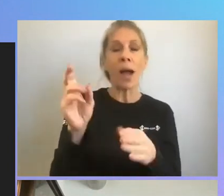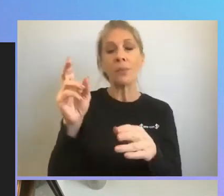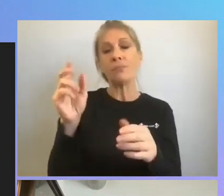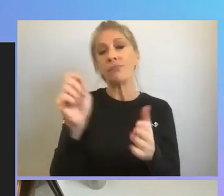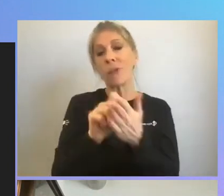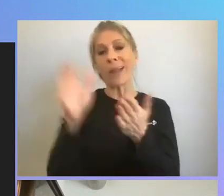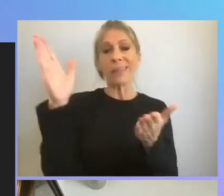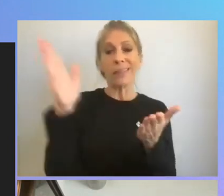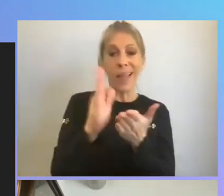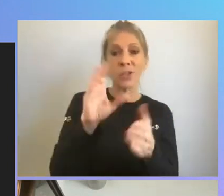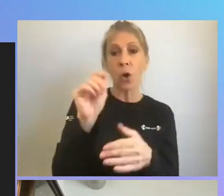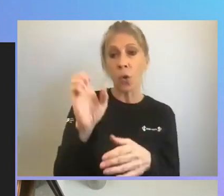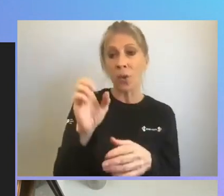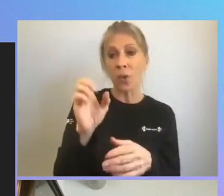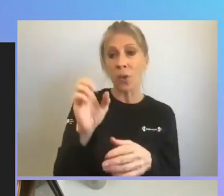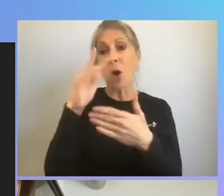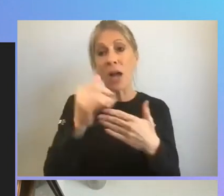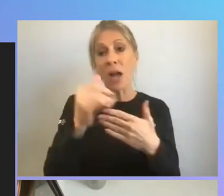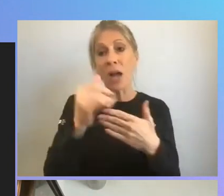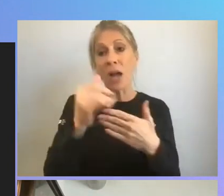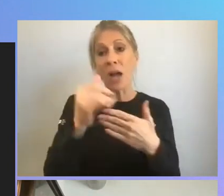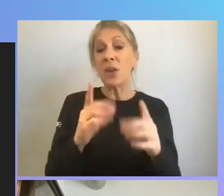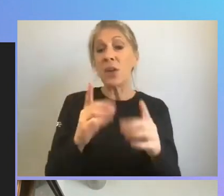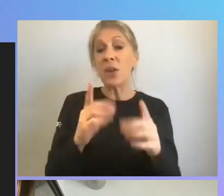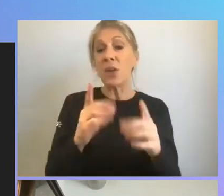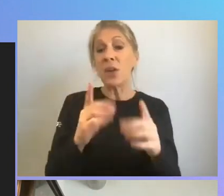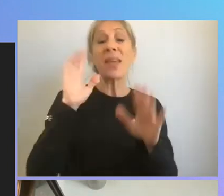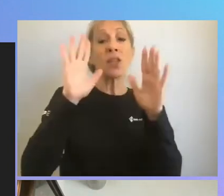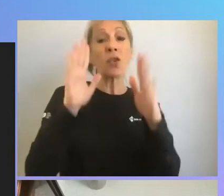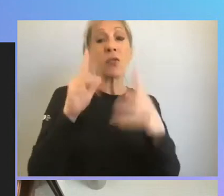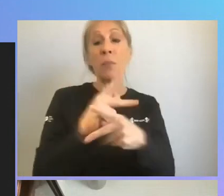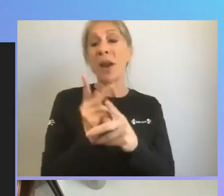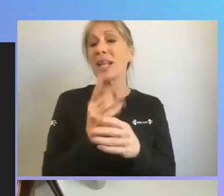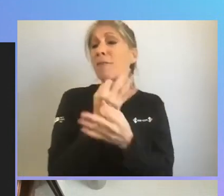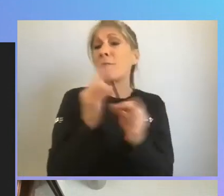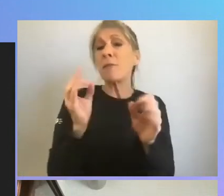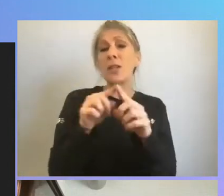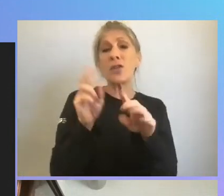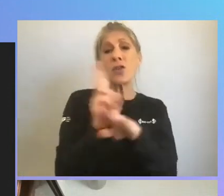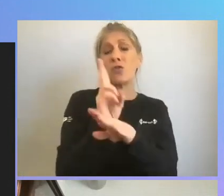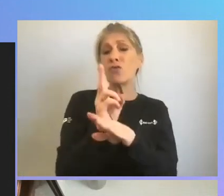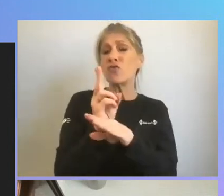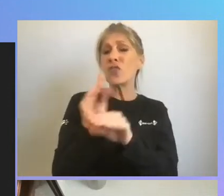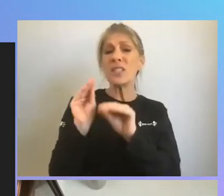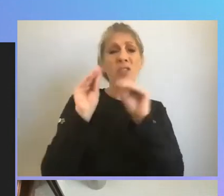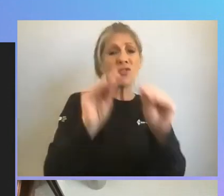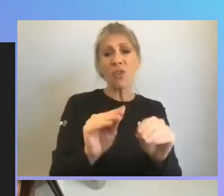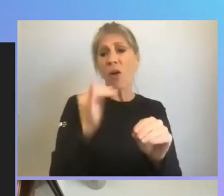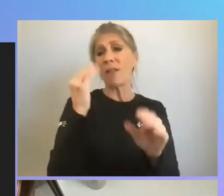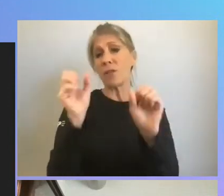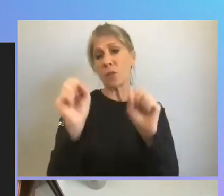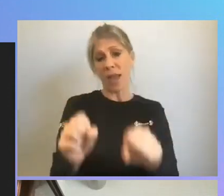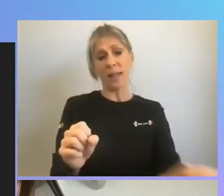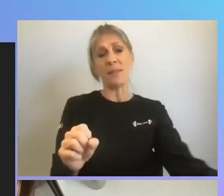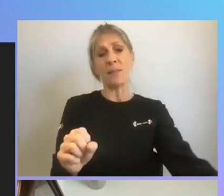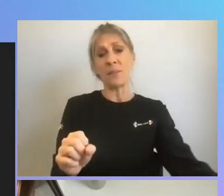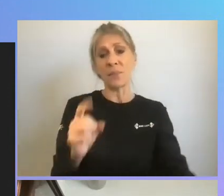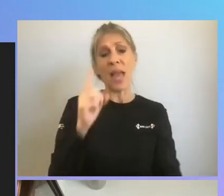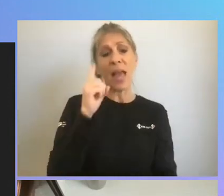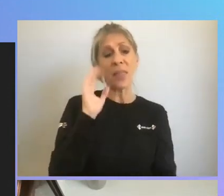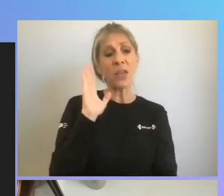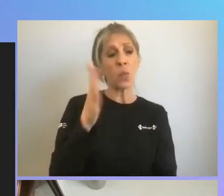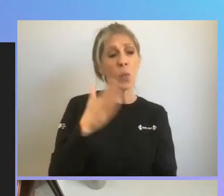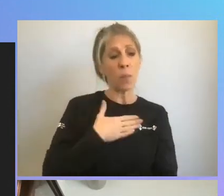meetings. But I think it's a really great product. And like I said, it's free to use. So just install it if you can. And I think you'll be very